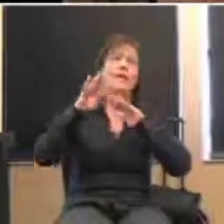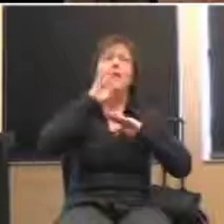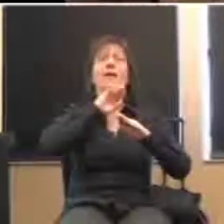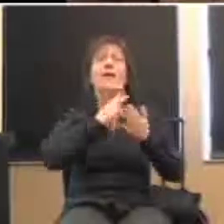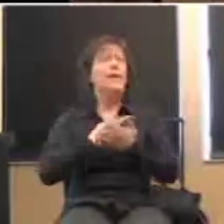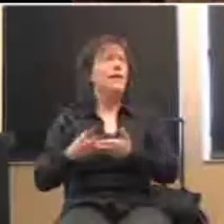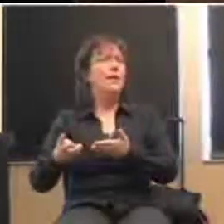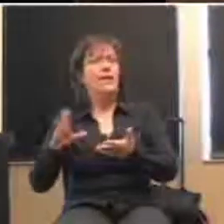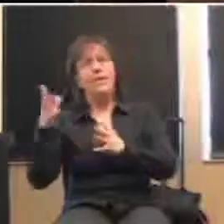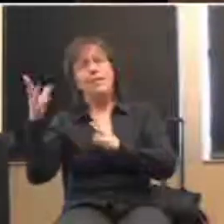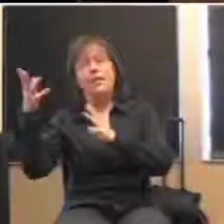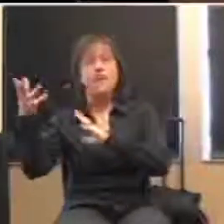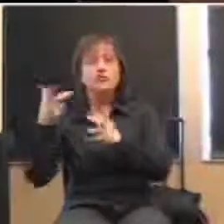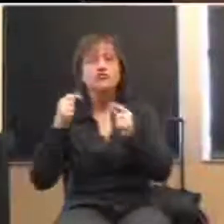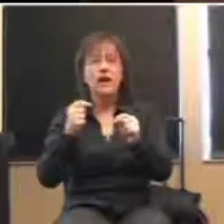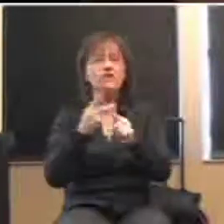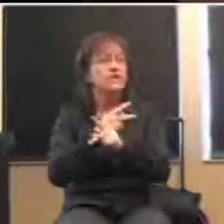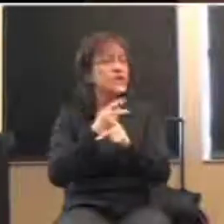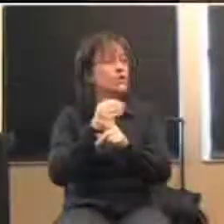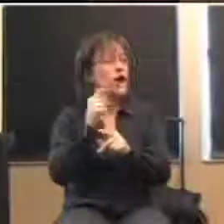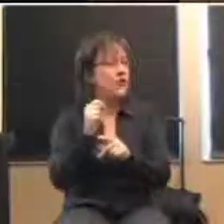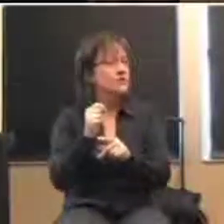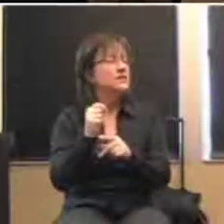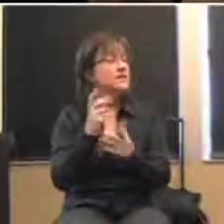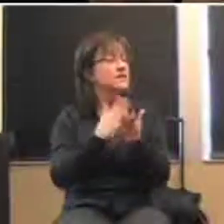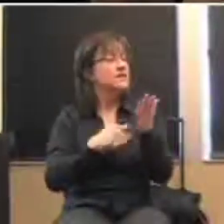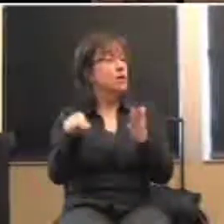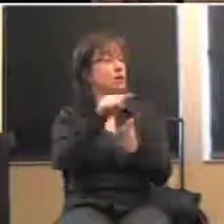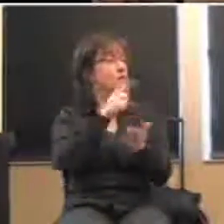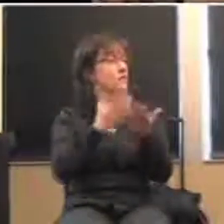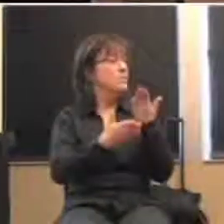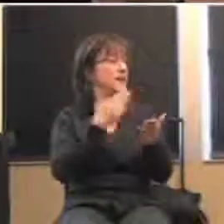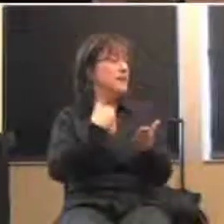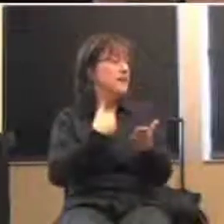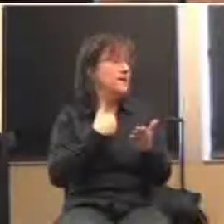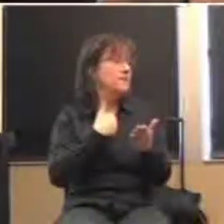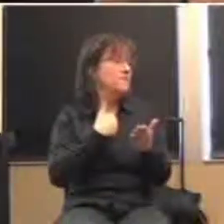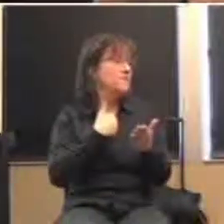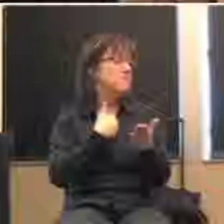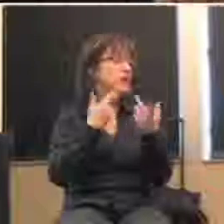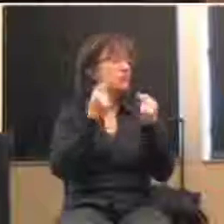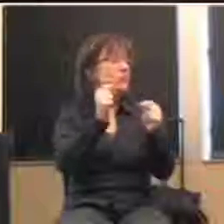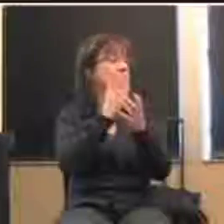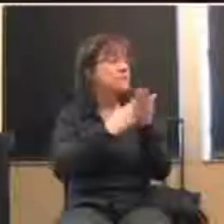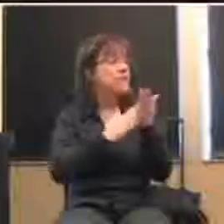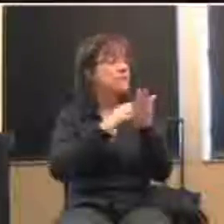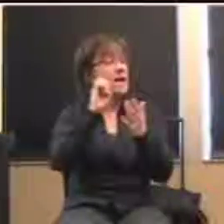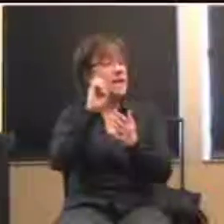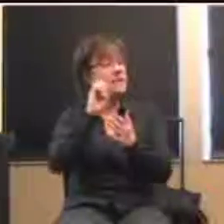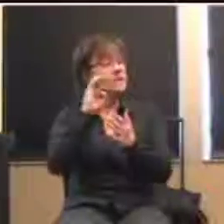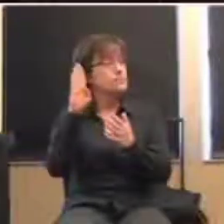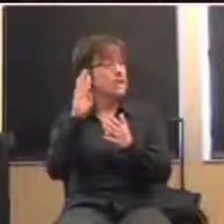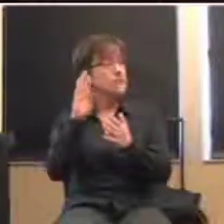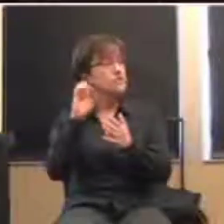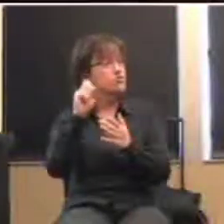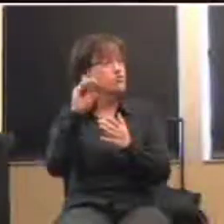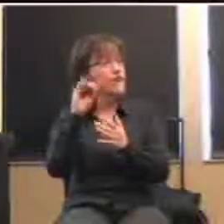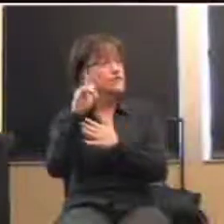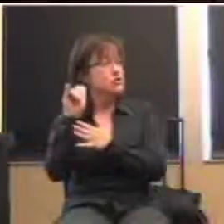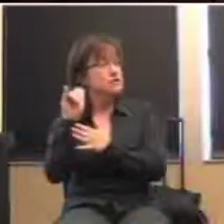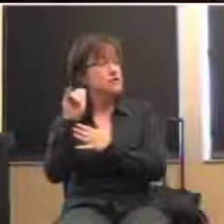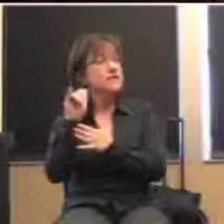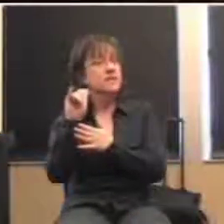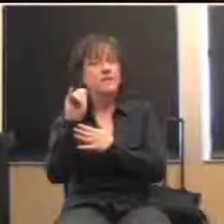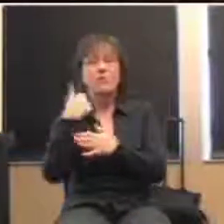puzzle. Some of you might have tried some of the evidence-based strategies that we talked about last